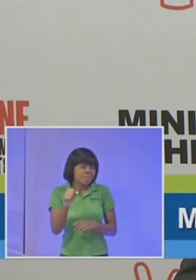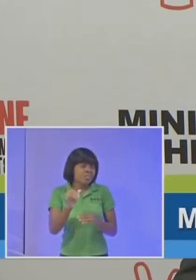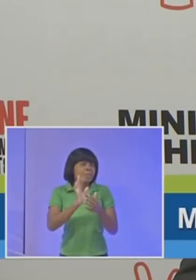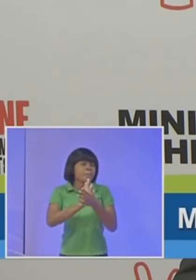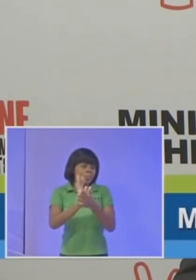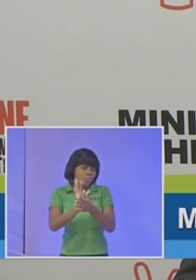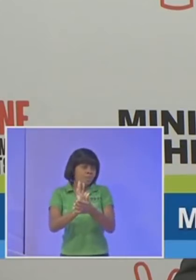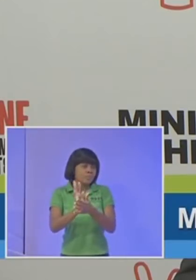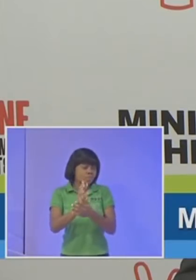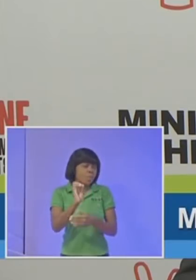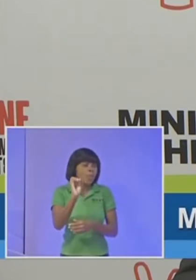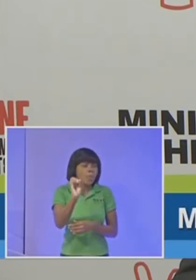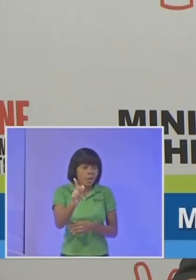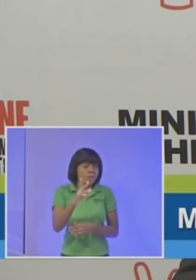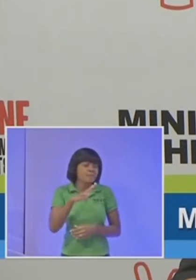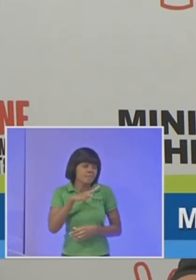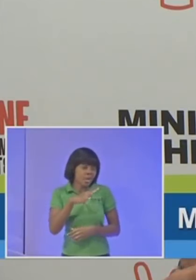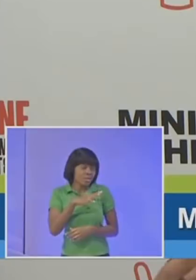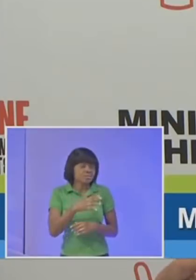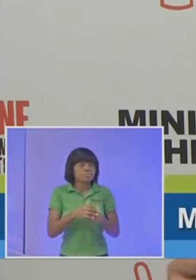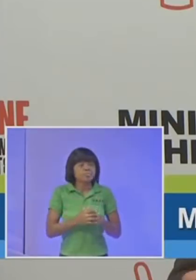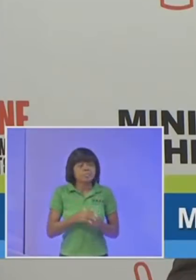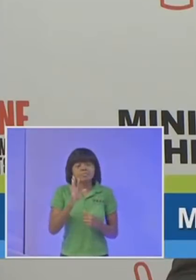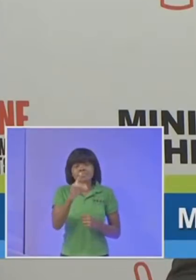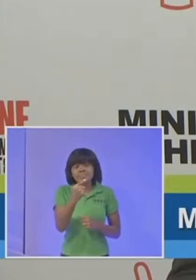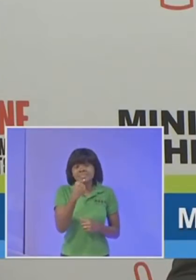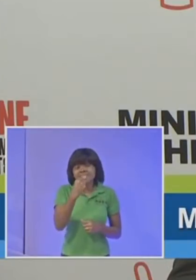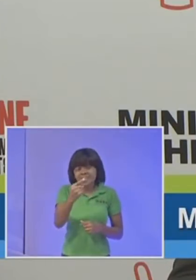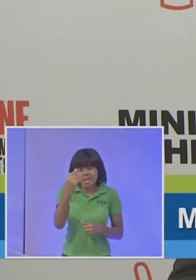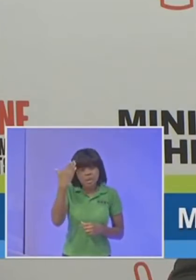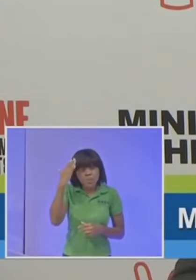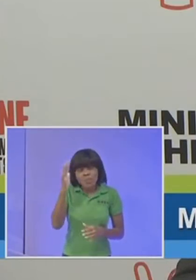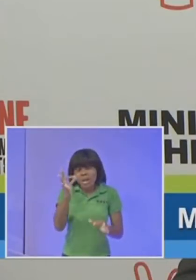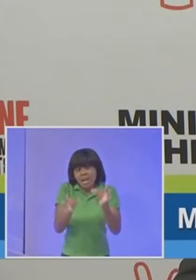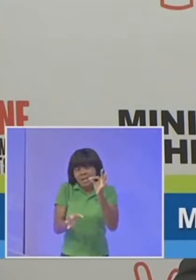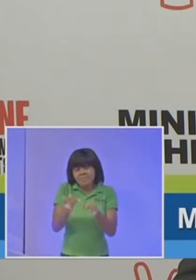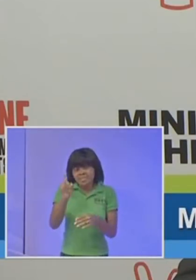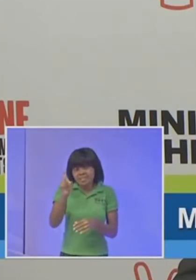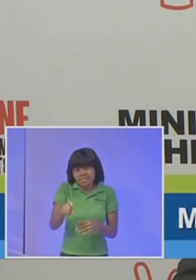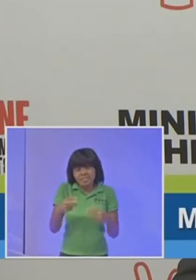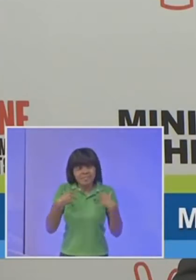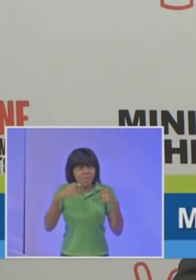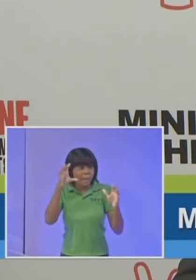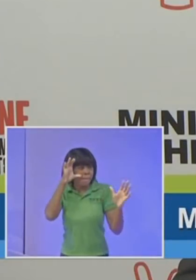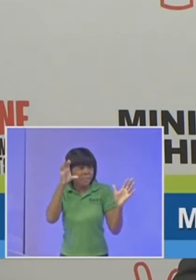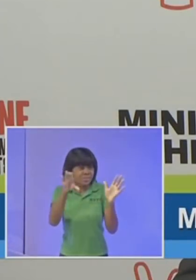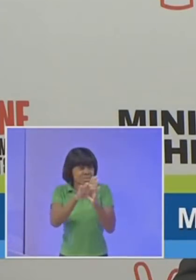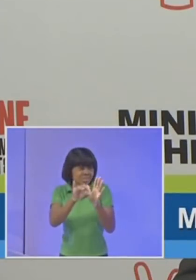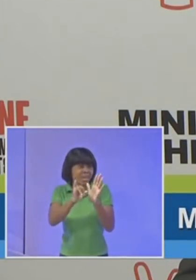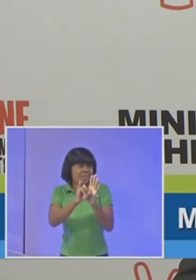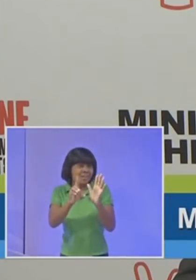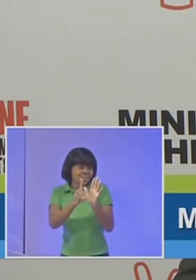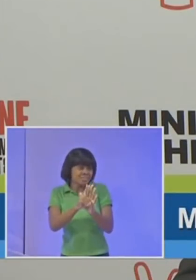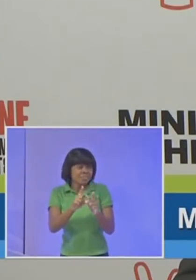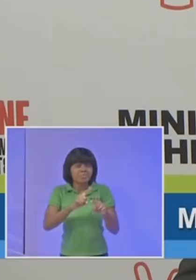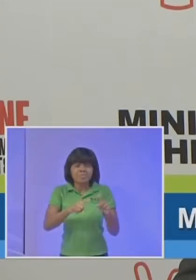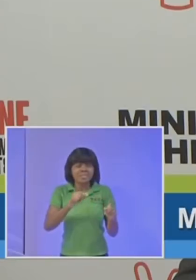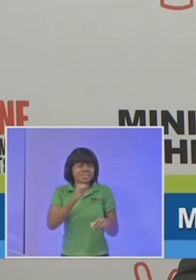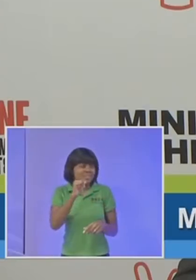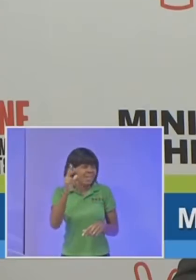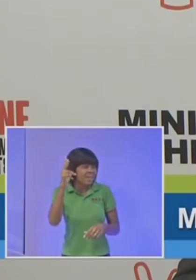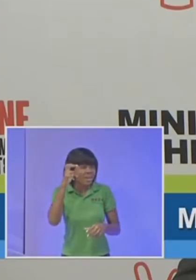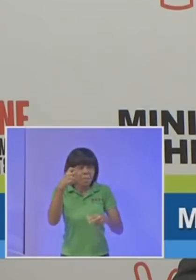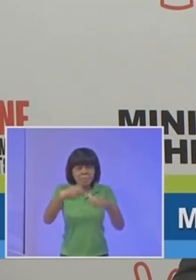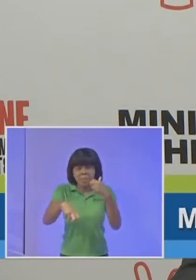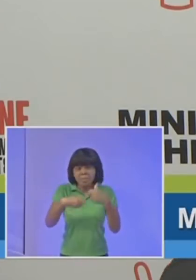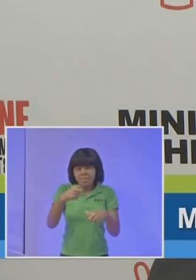those children without photo IDs. And I haven't heard of any problems with it. So I think there's a degree of flexibility